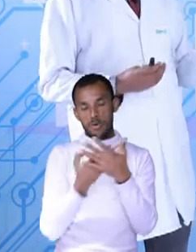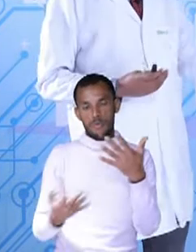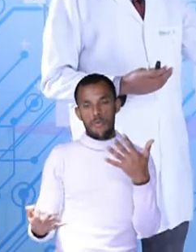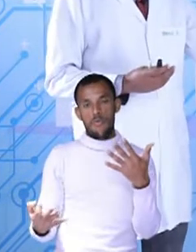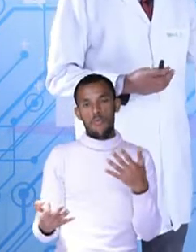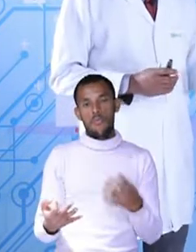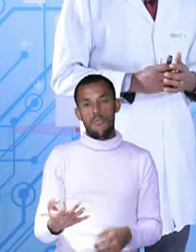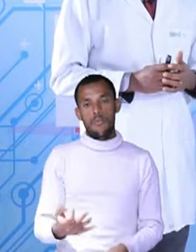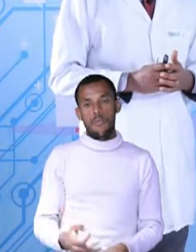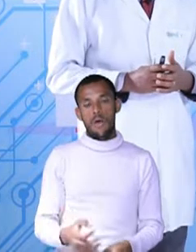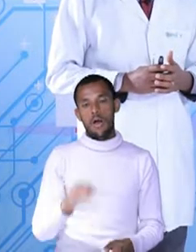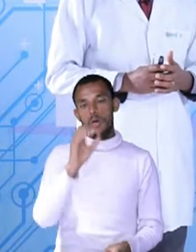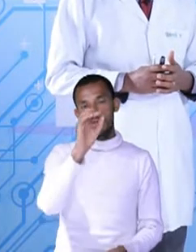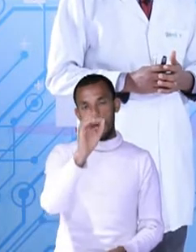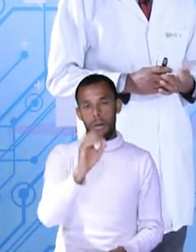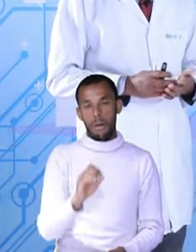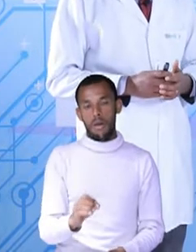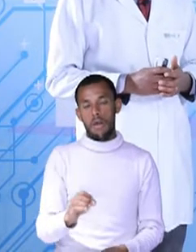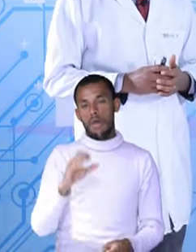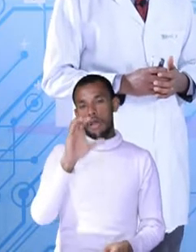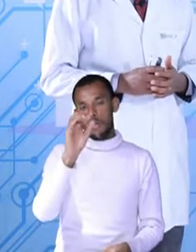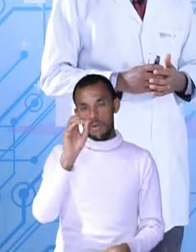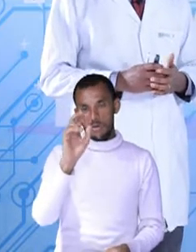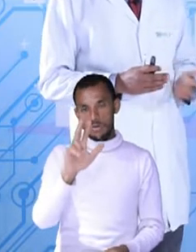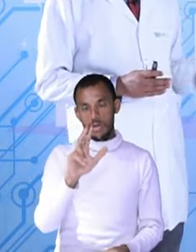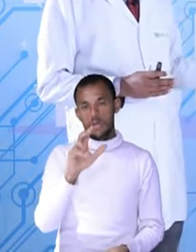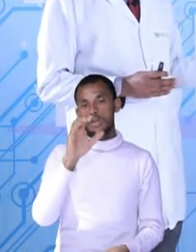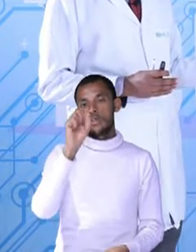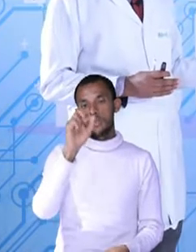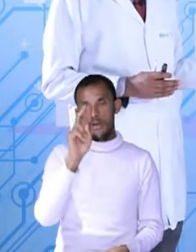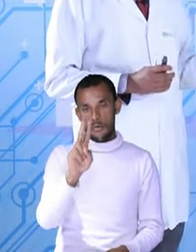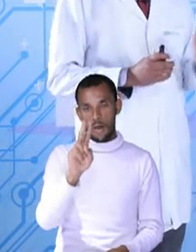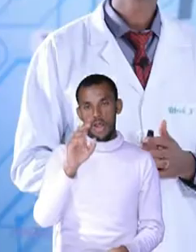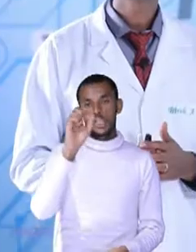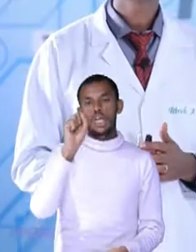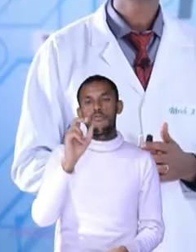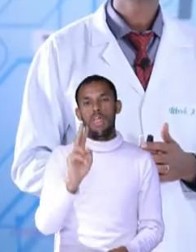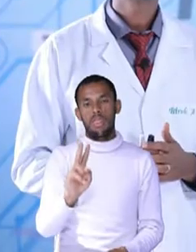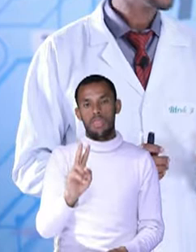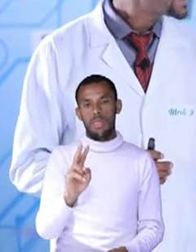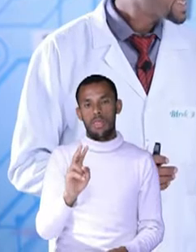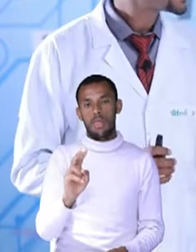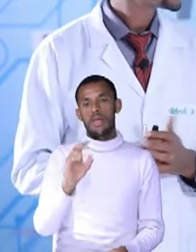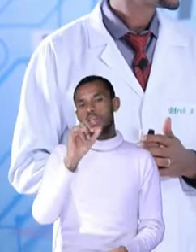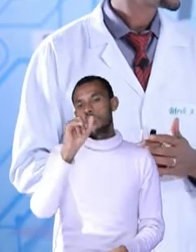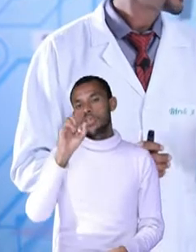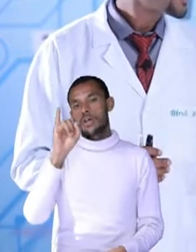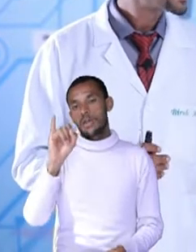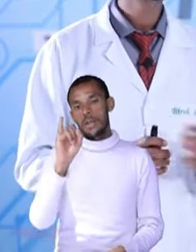forms of oxides, carbonates, sulfides, sulfates,